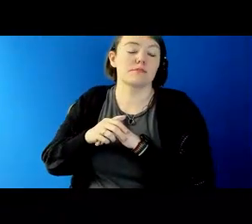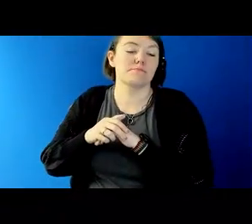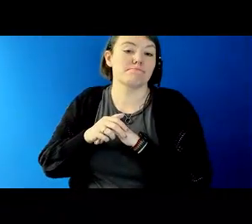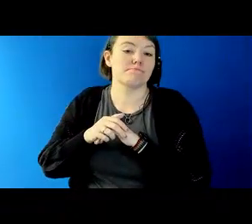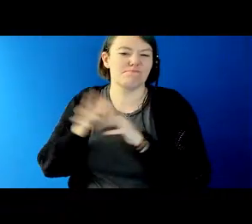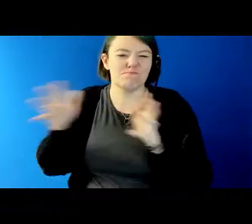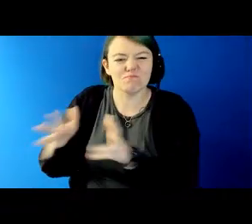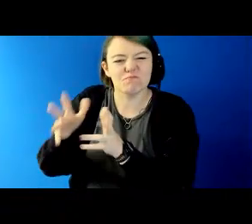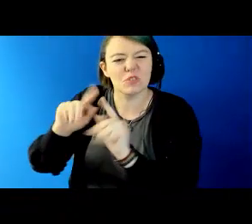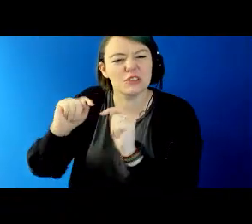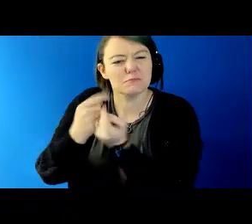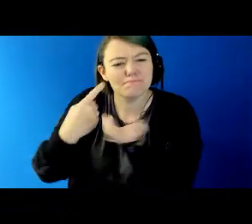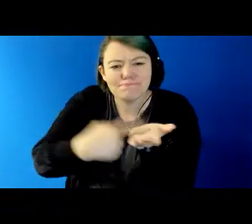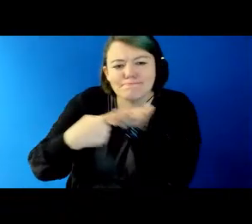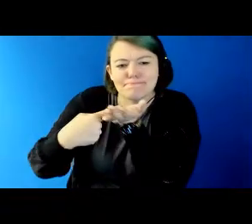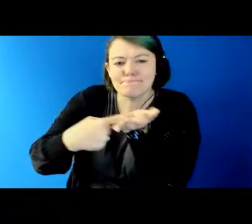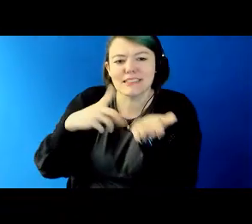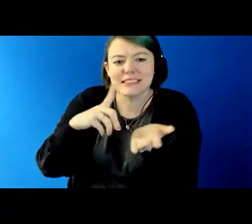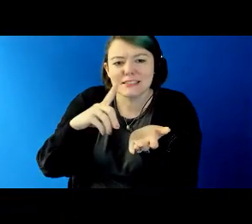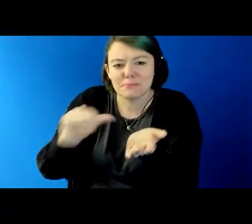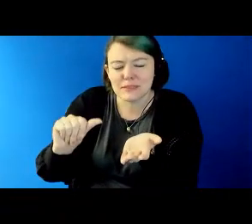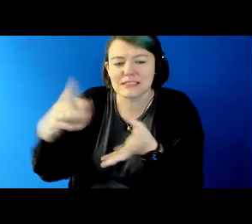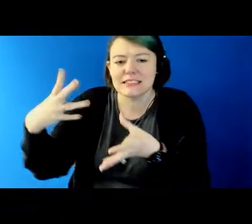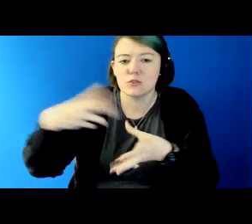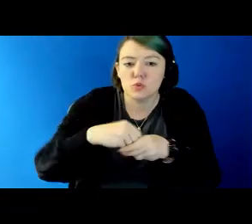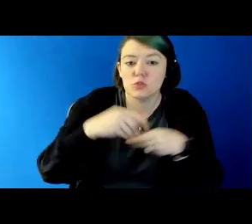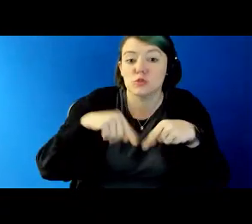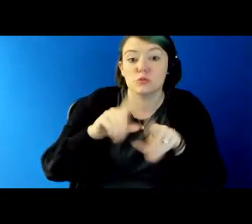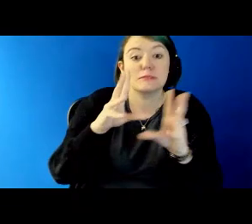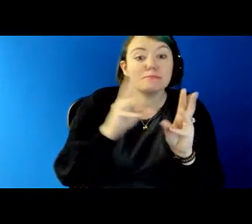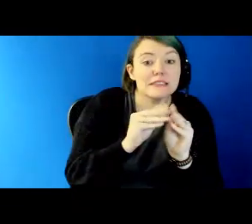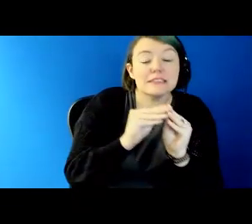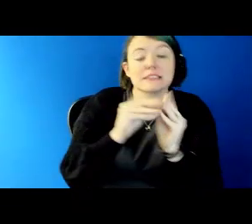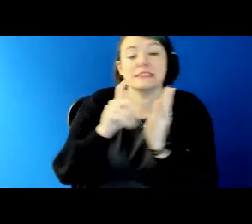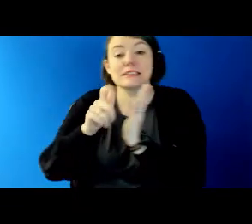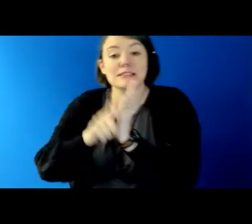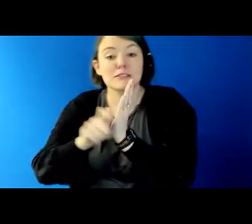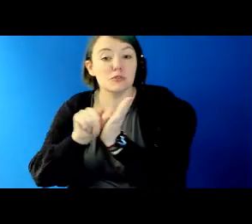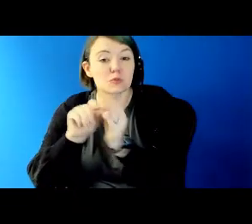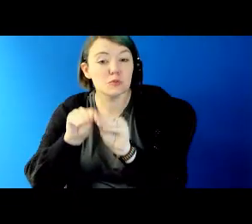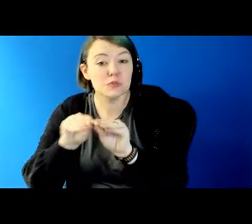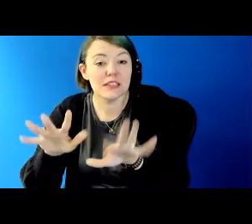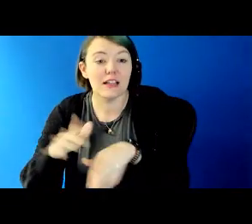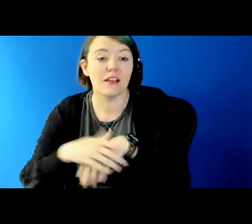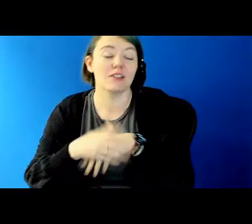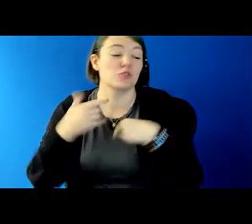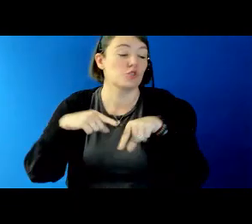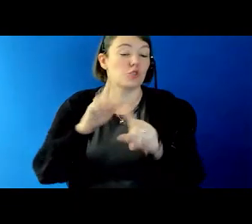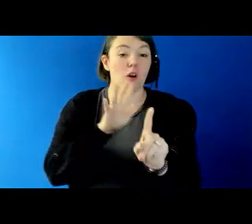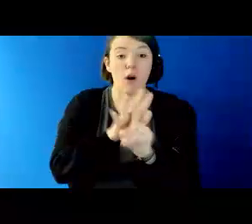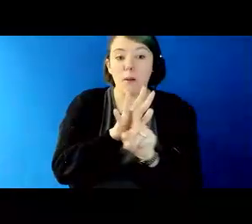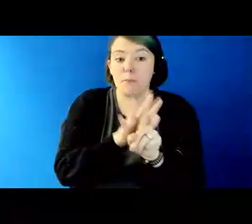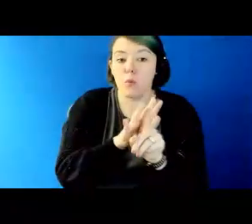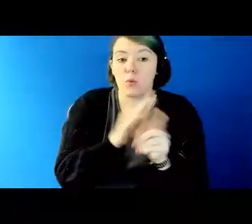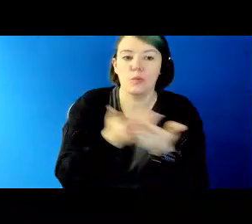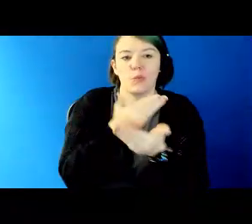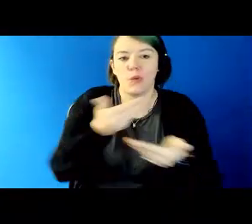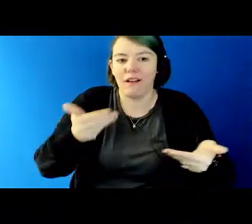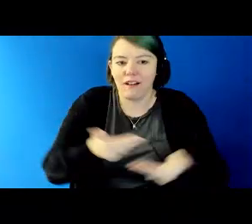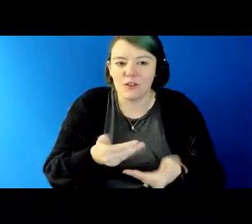and center. And then we can also look to have leadership embed disability inclusion into your